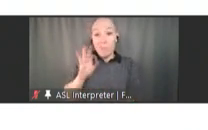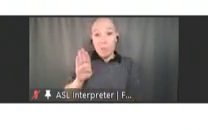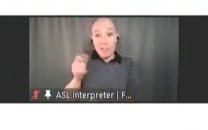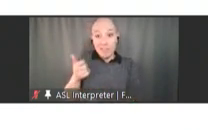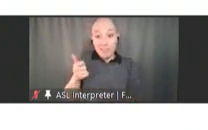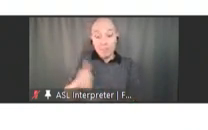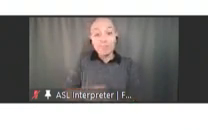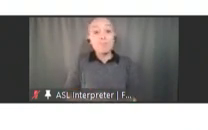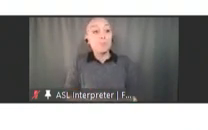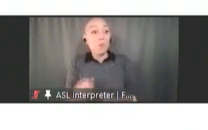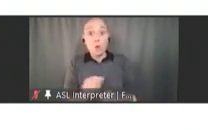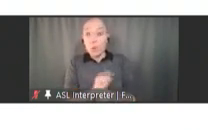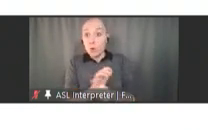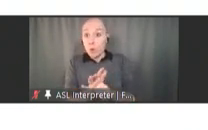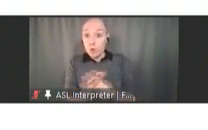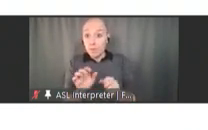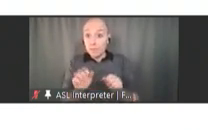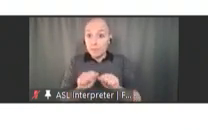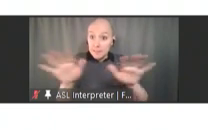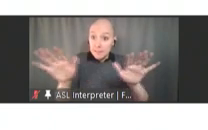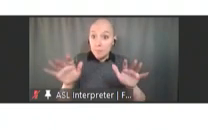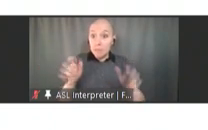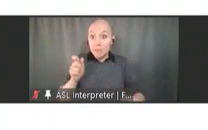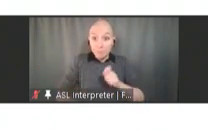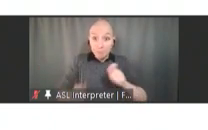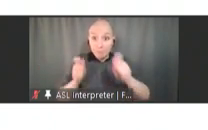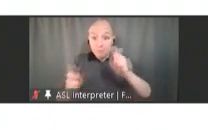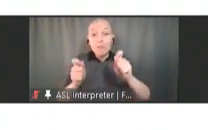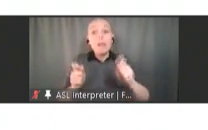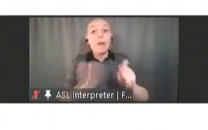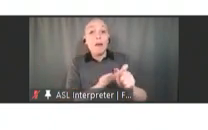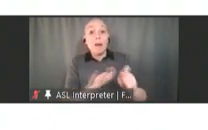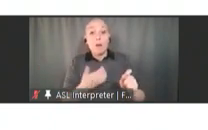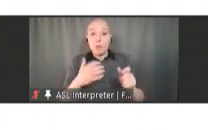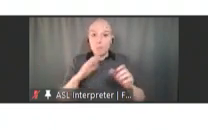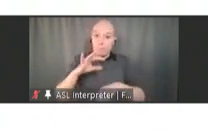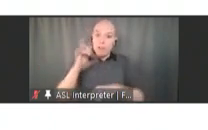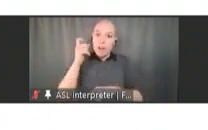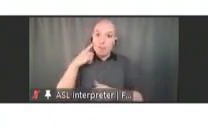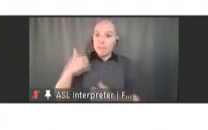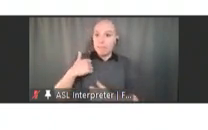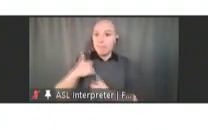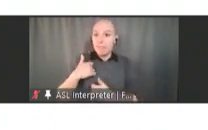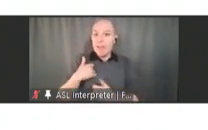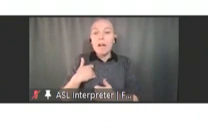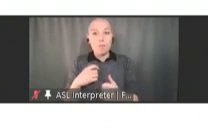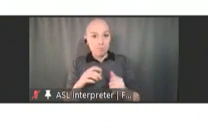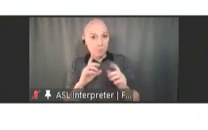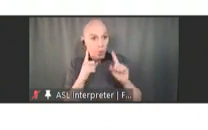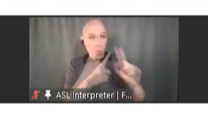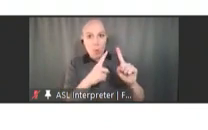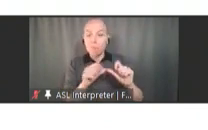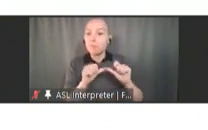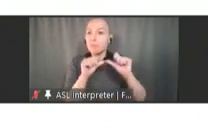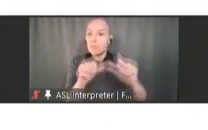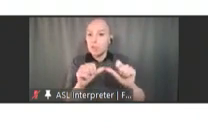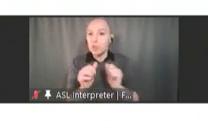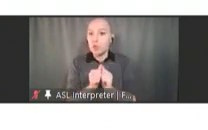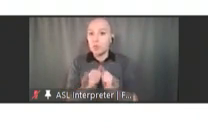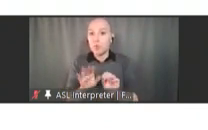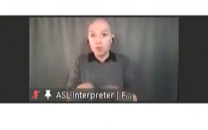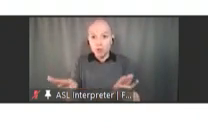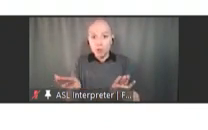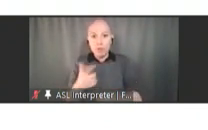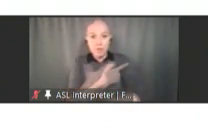Government of Canada's domestic focus is to continue with our pediatric immunization and COVID-19 booster rollout.